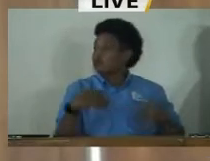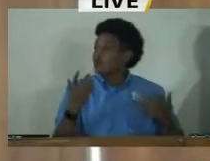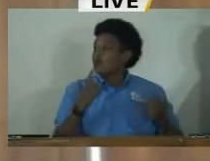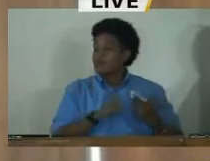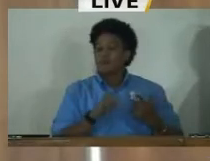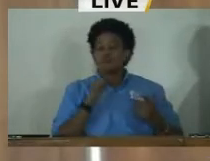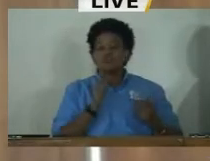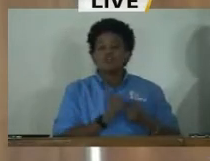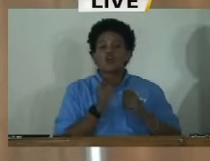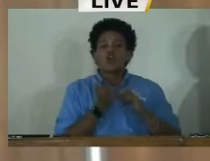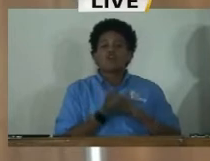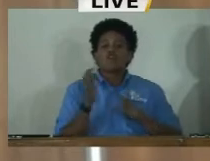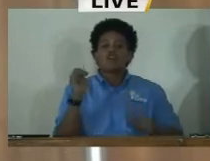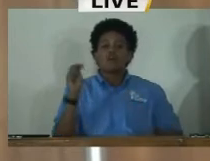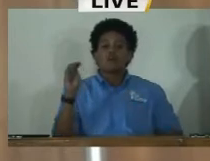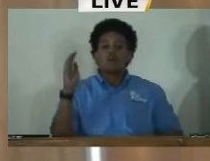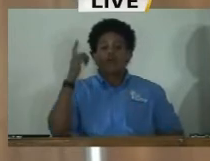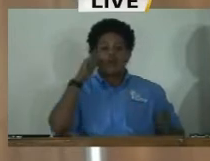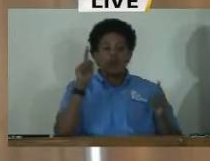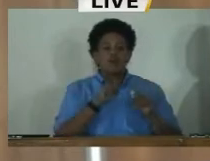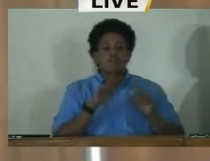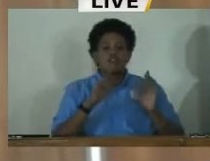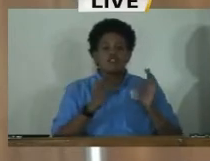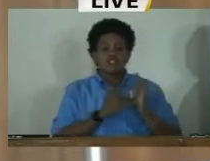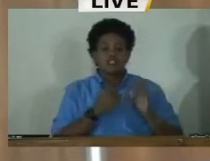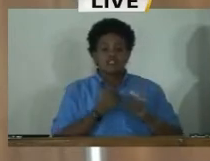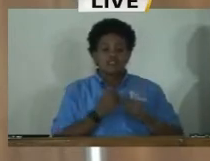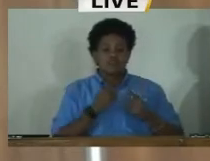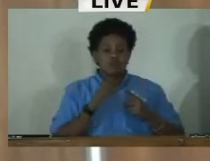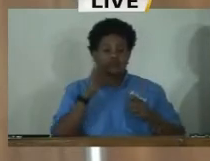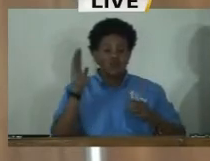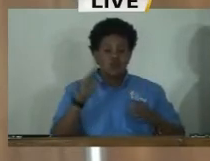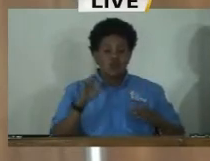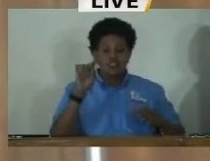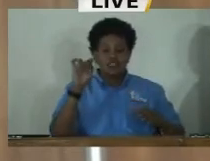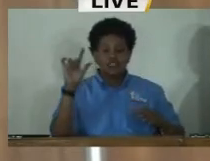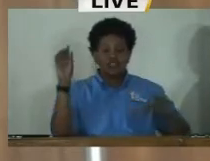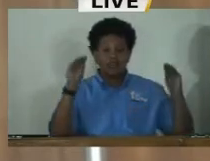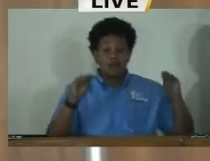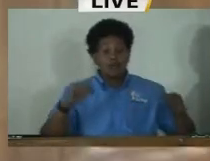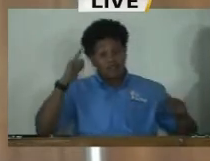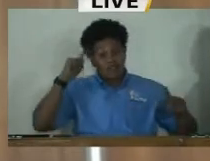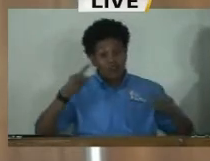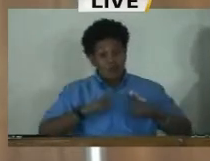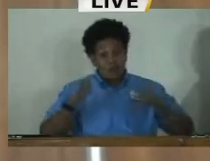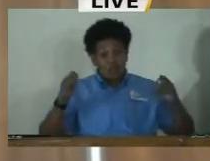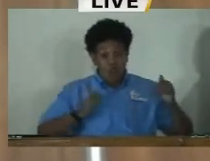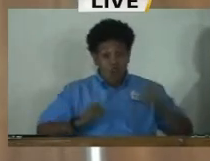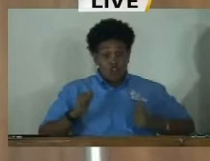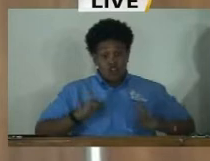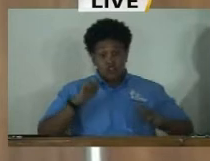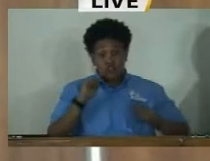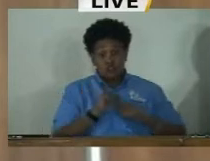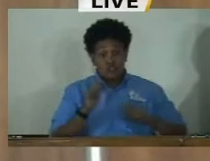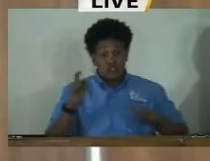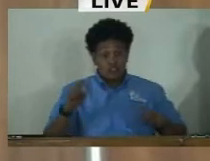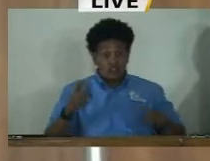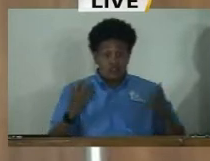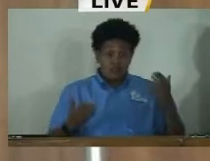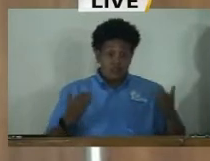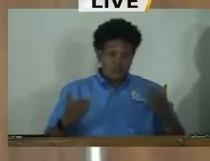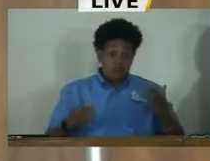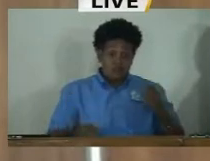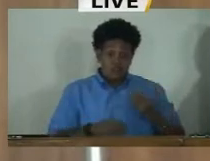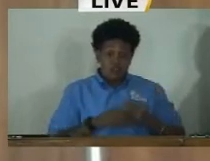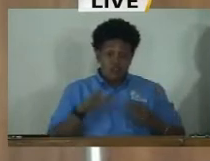and converting the Montego Bay Convention Center and put all the digital inputs in it for the big concerts that are necessary, and perhaps